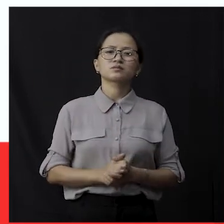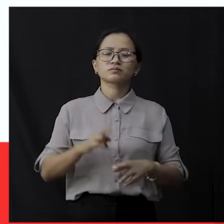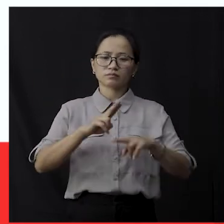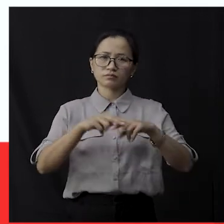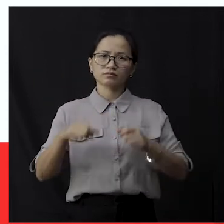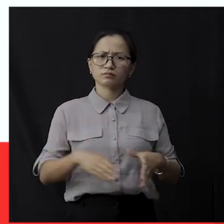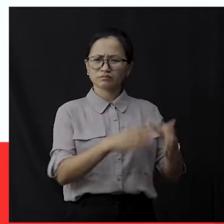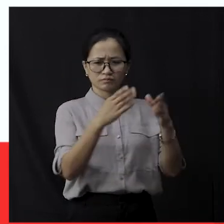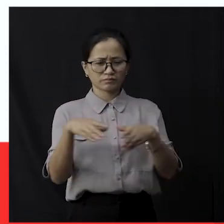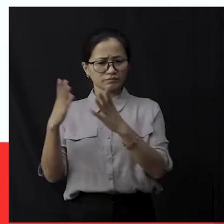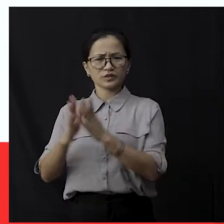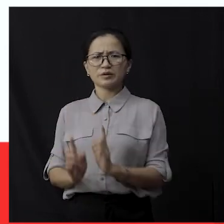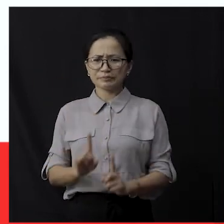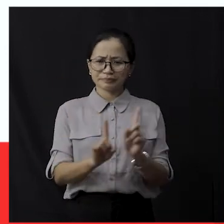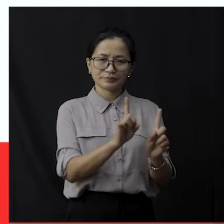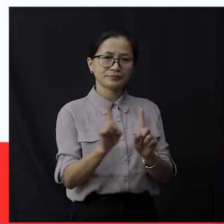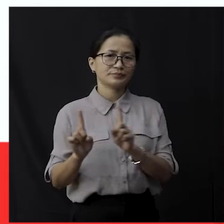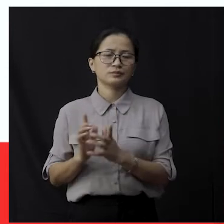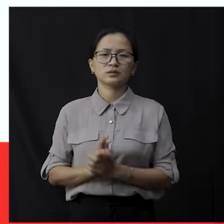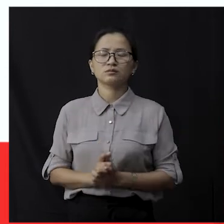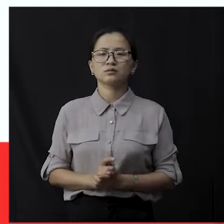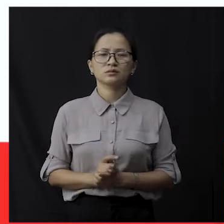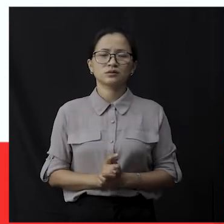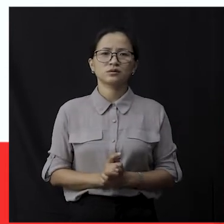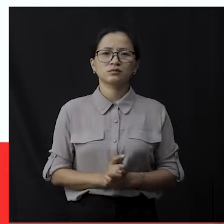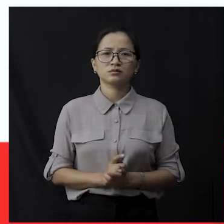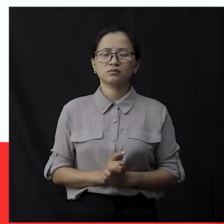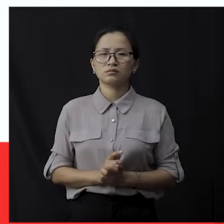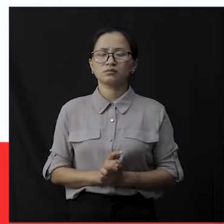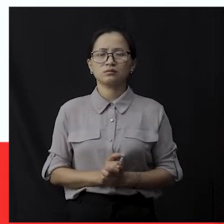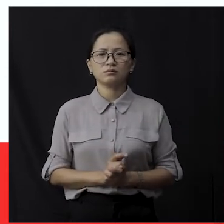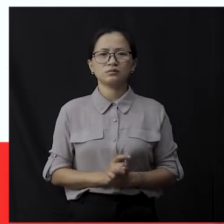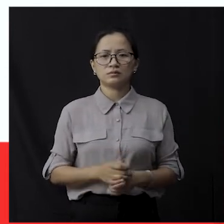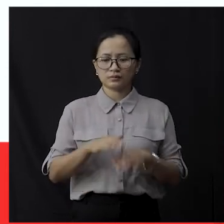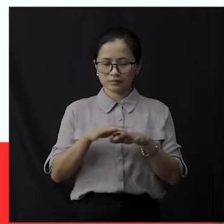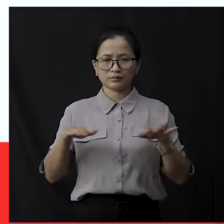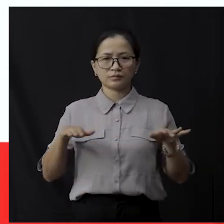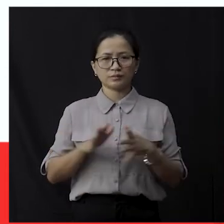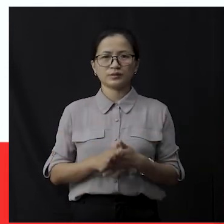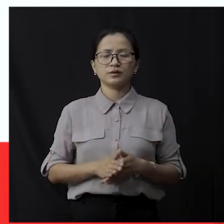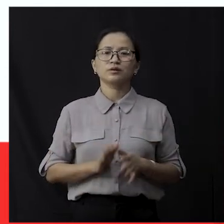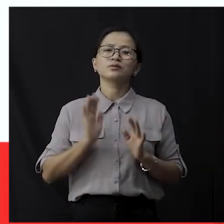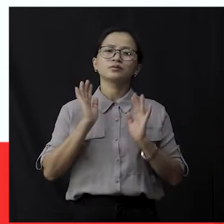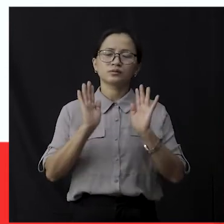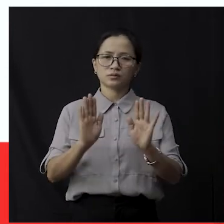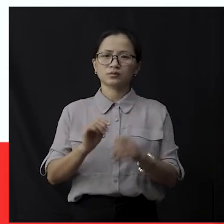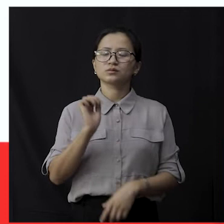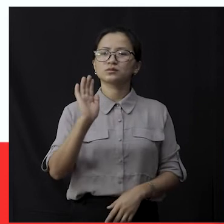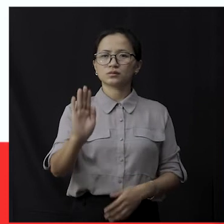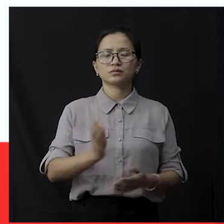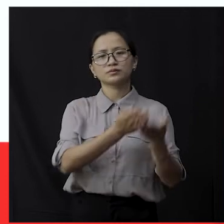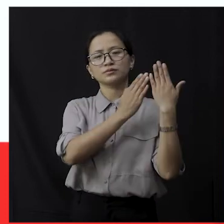forests, plants, right? So students, it is your and